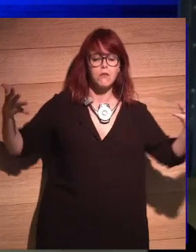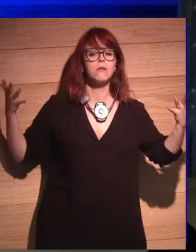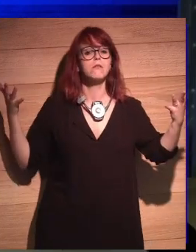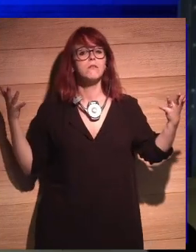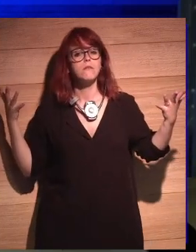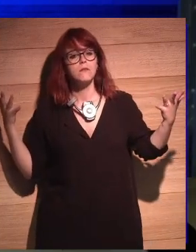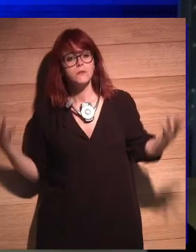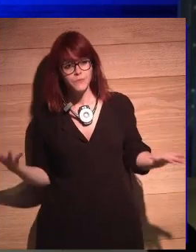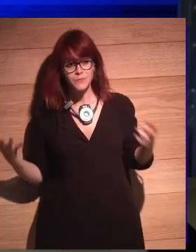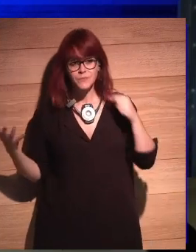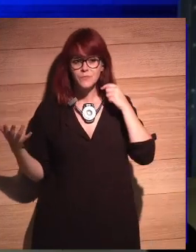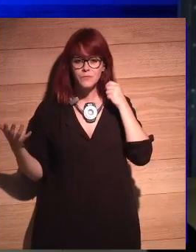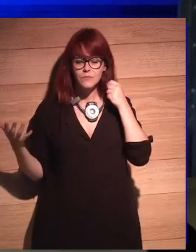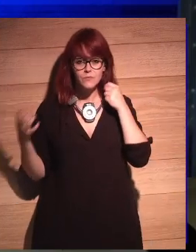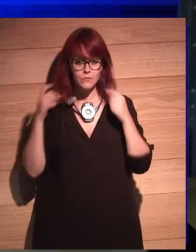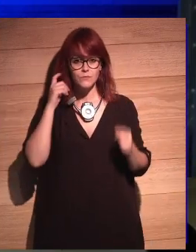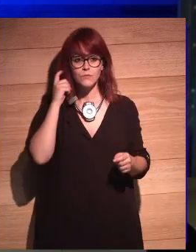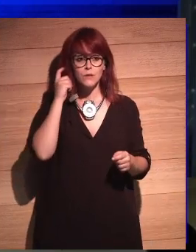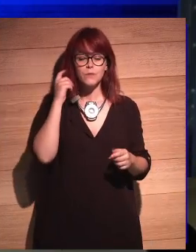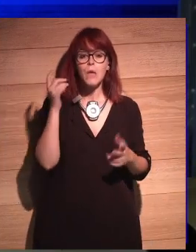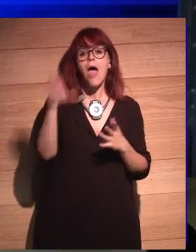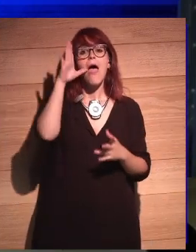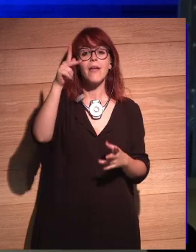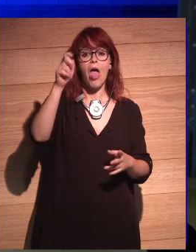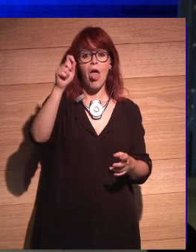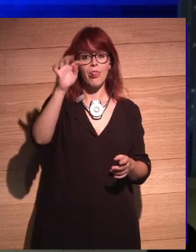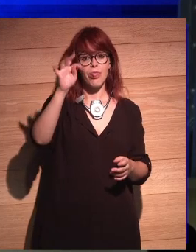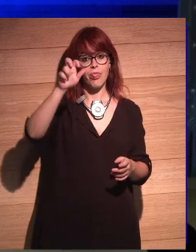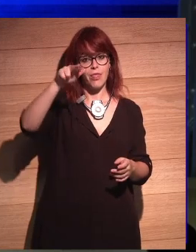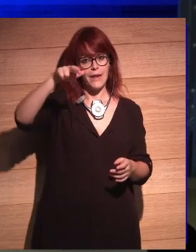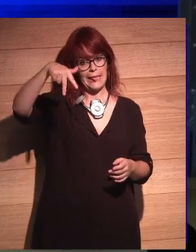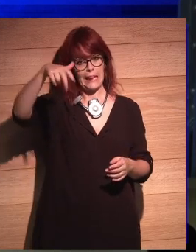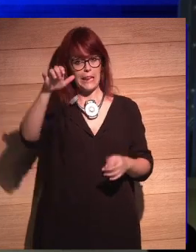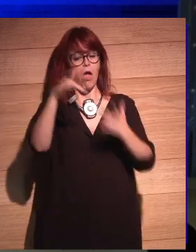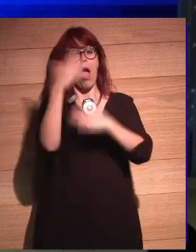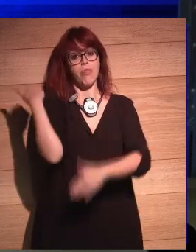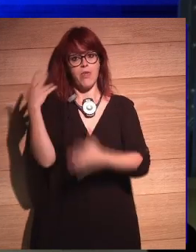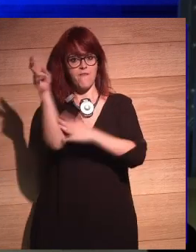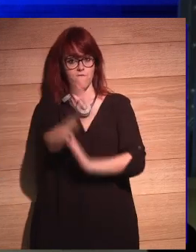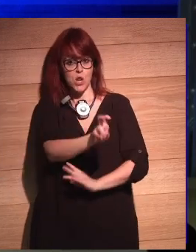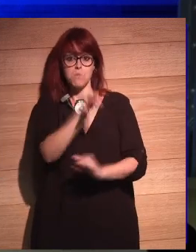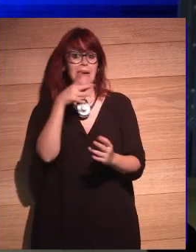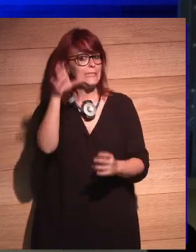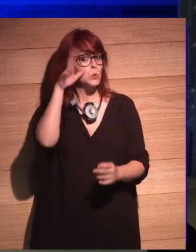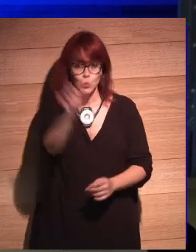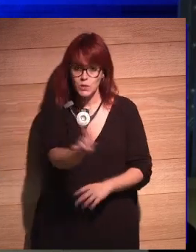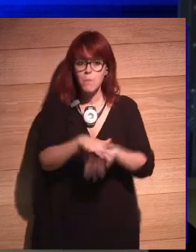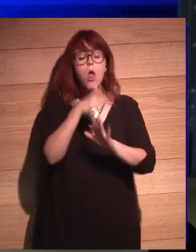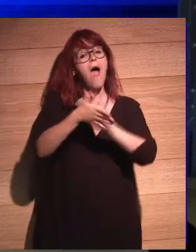to Catherine. I think she was here yesterday. She understands this, and other people are starting to understand this.